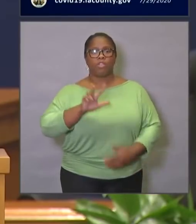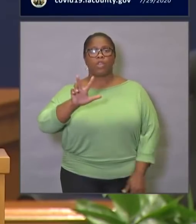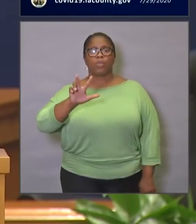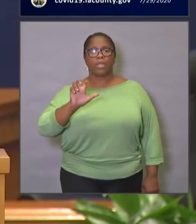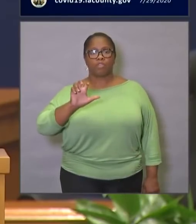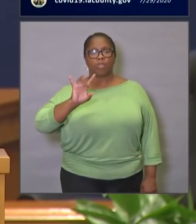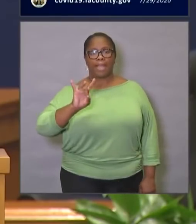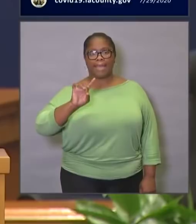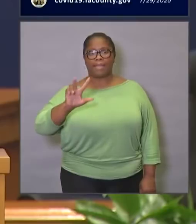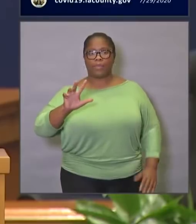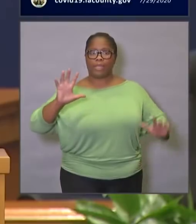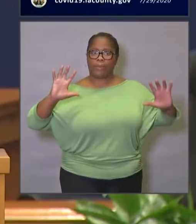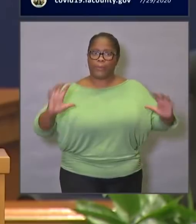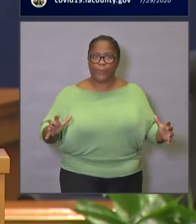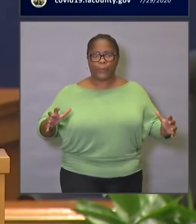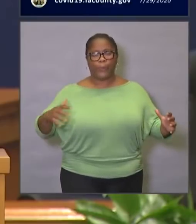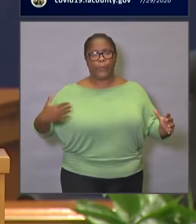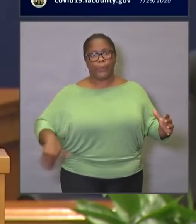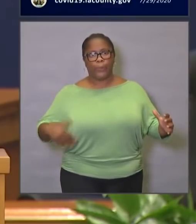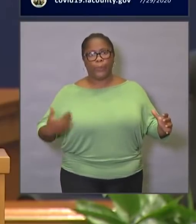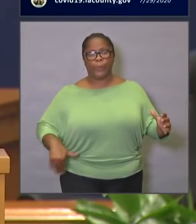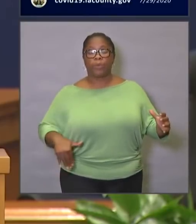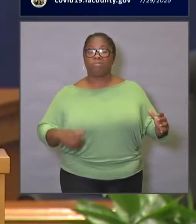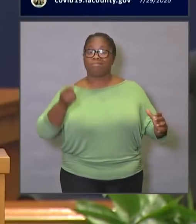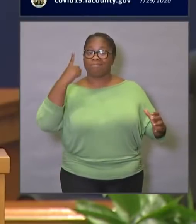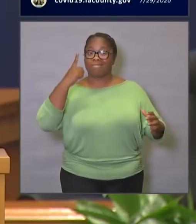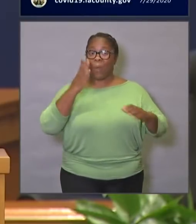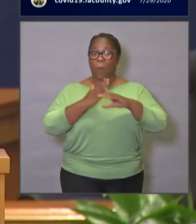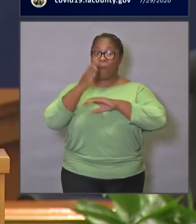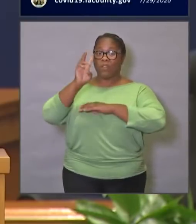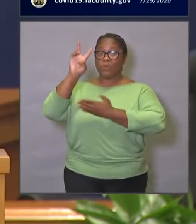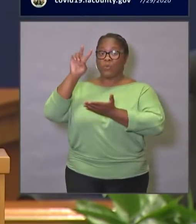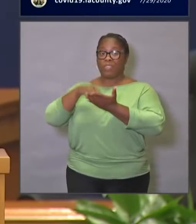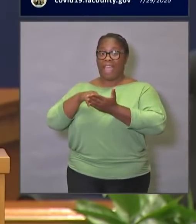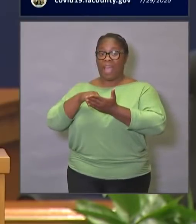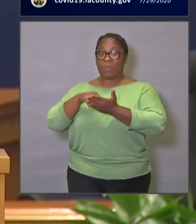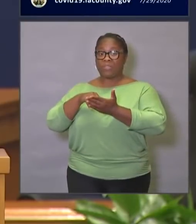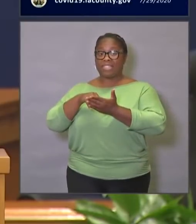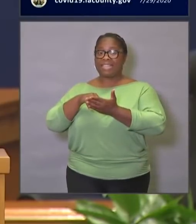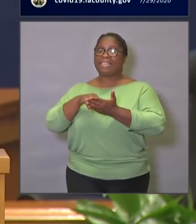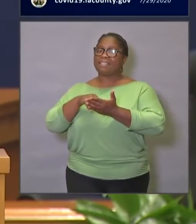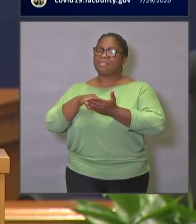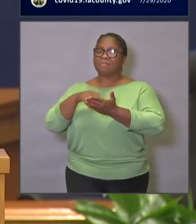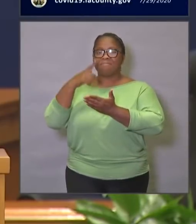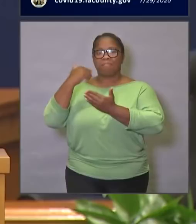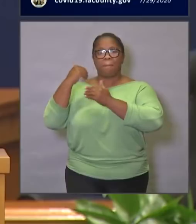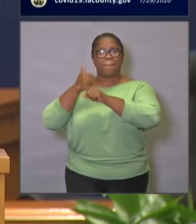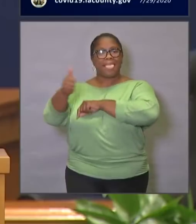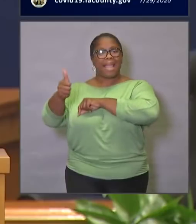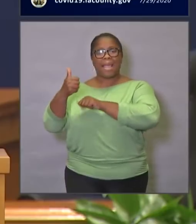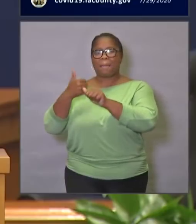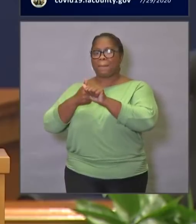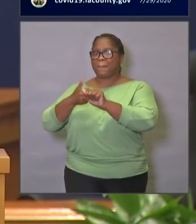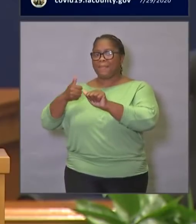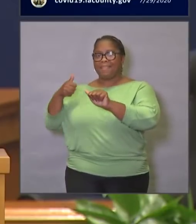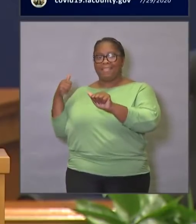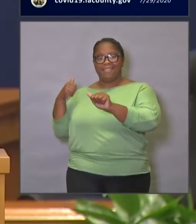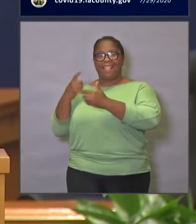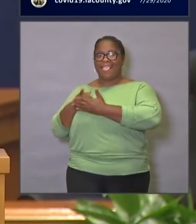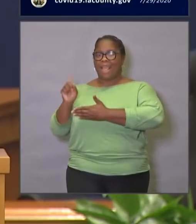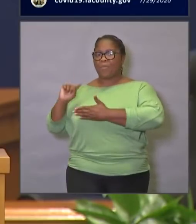183,383. As I noted before, over 2,000 of these cases are from a lag in reporting starting last